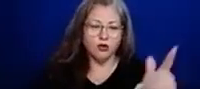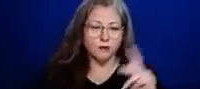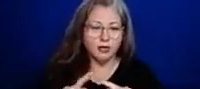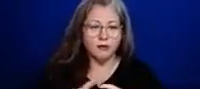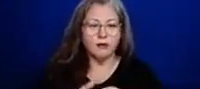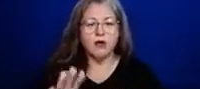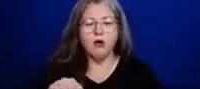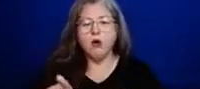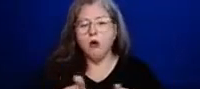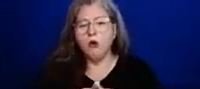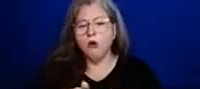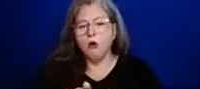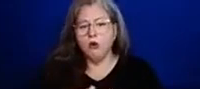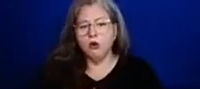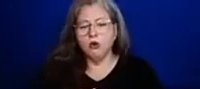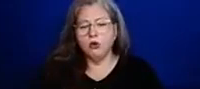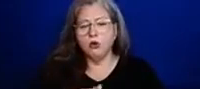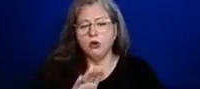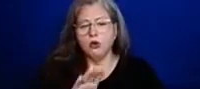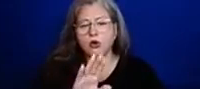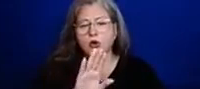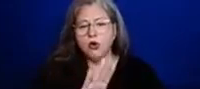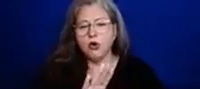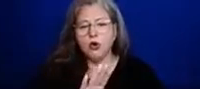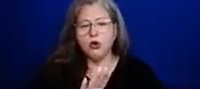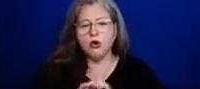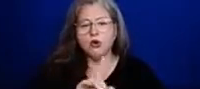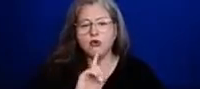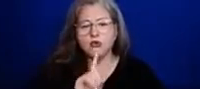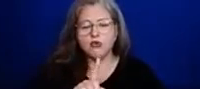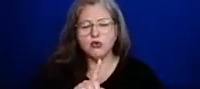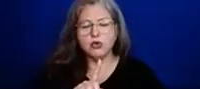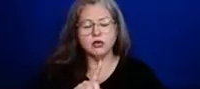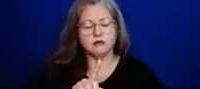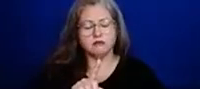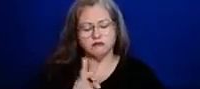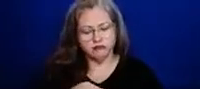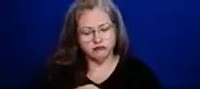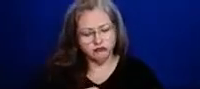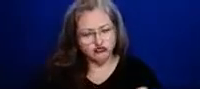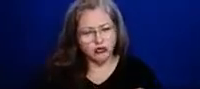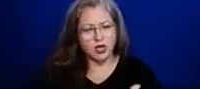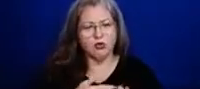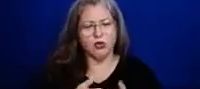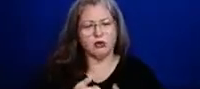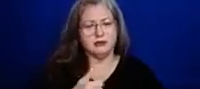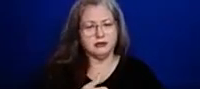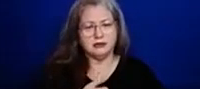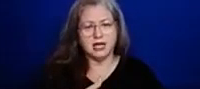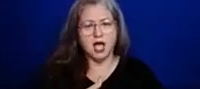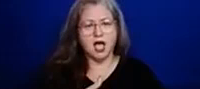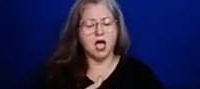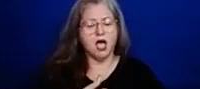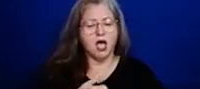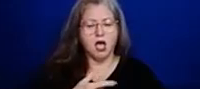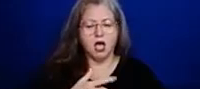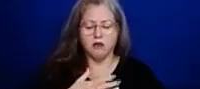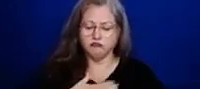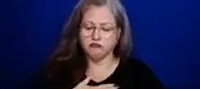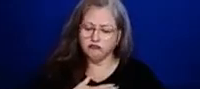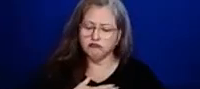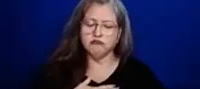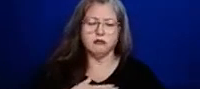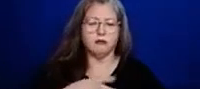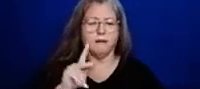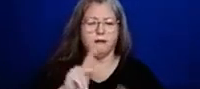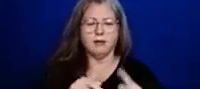also her geniality, su genialidad, could not be erased, could not be denied.